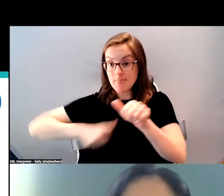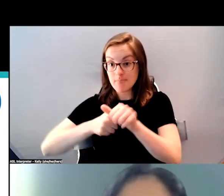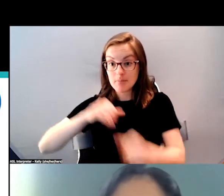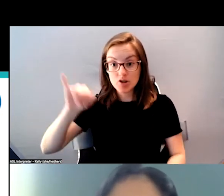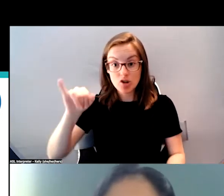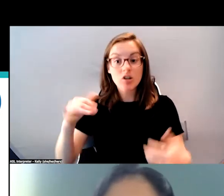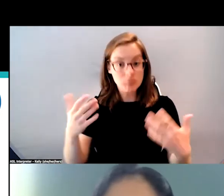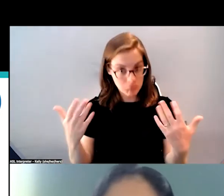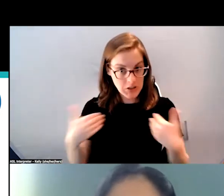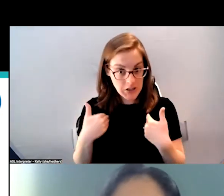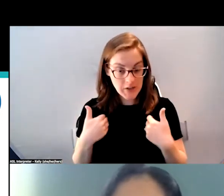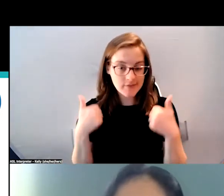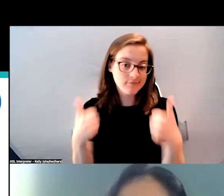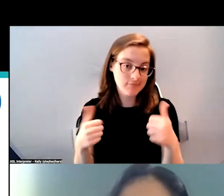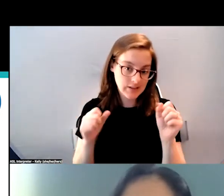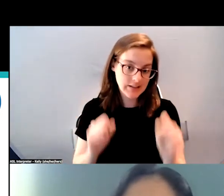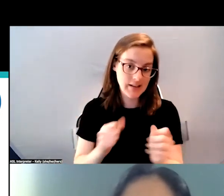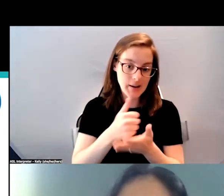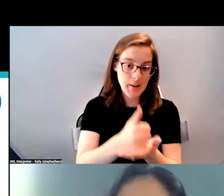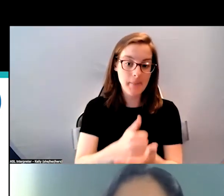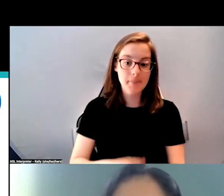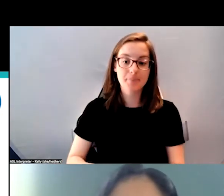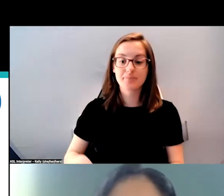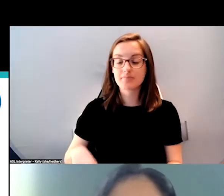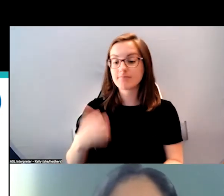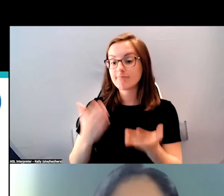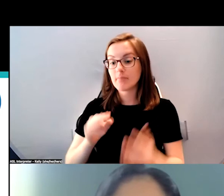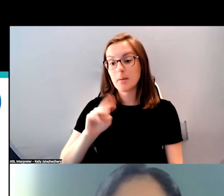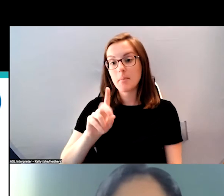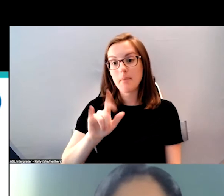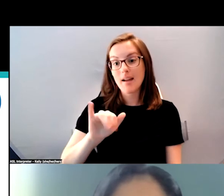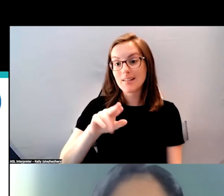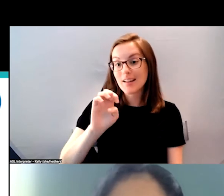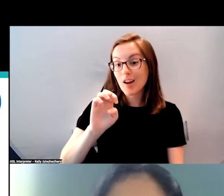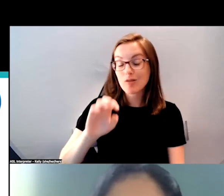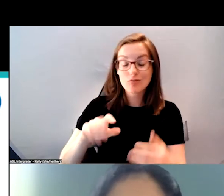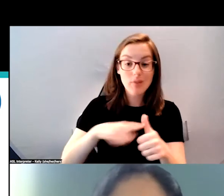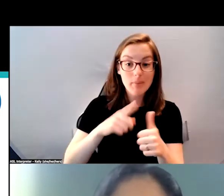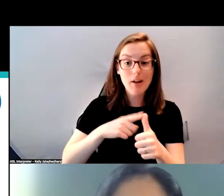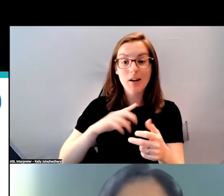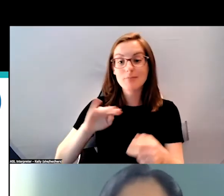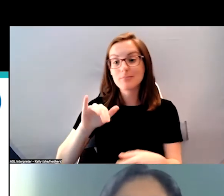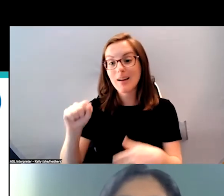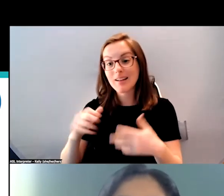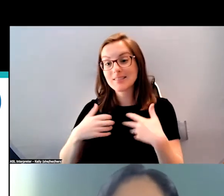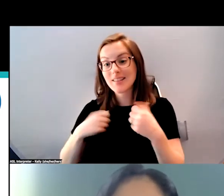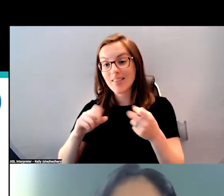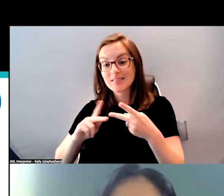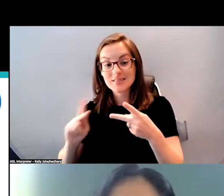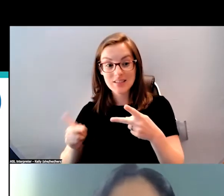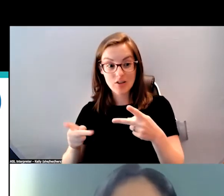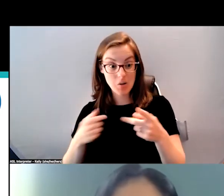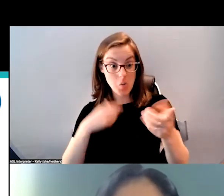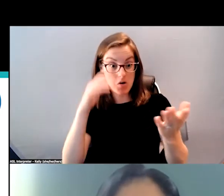have Medicare as your primary and Mass Health as your secondary, or if you have one of these plans that are listed on the slide, which are many, there